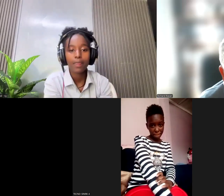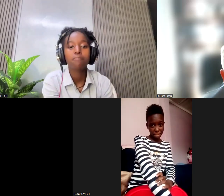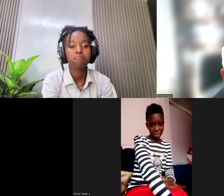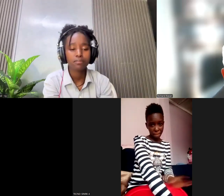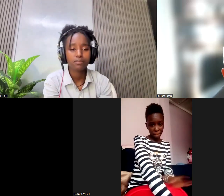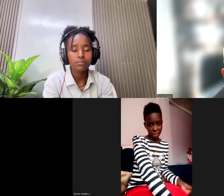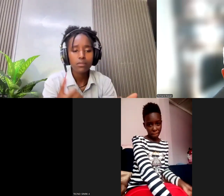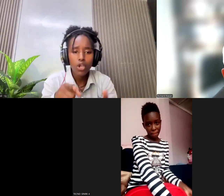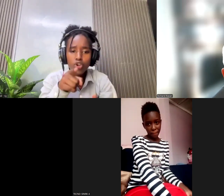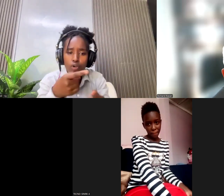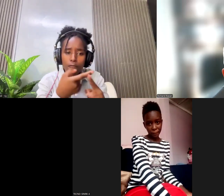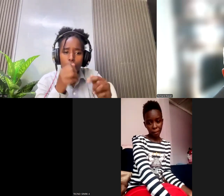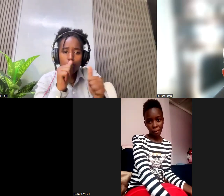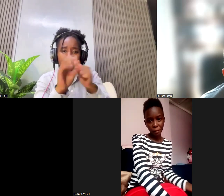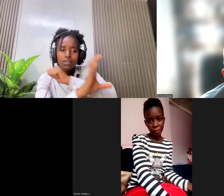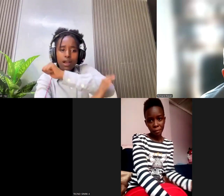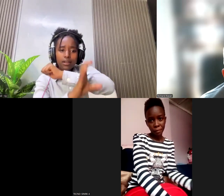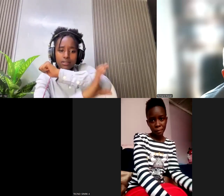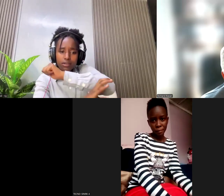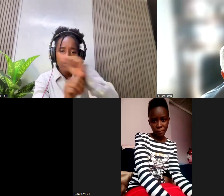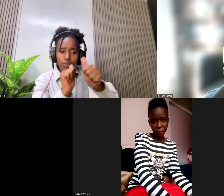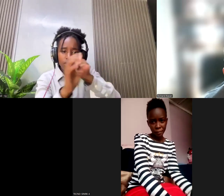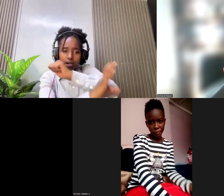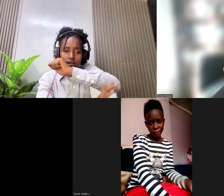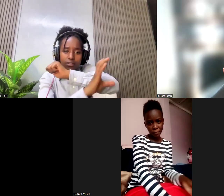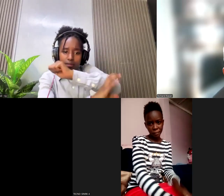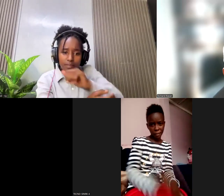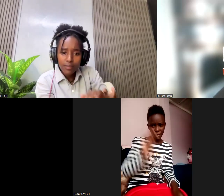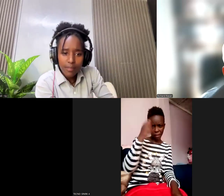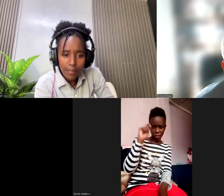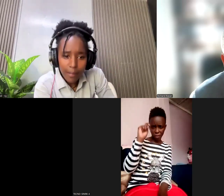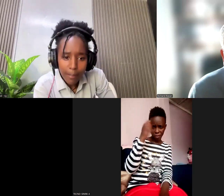ask which country you're working in, please, Shayla?